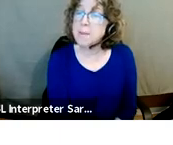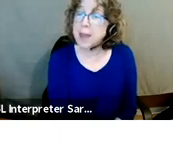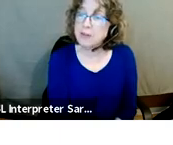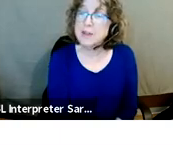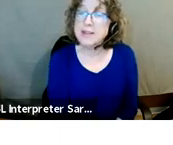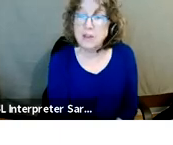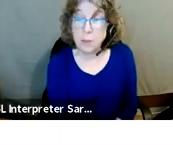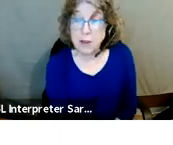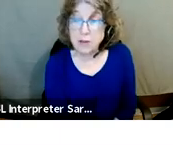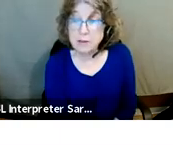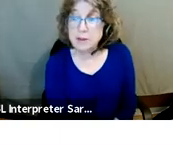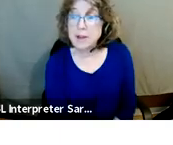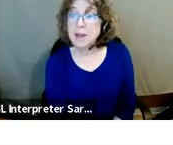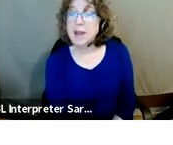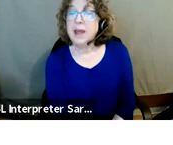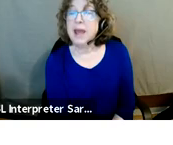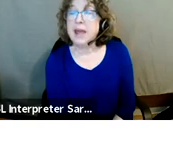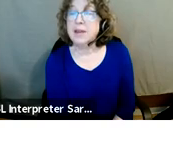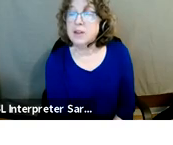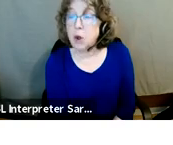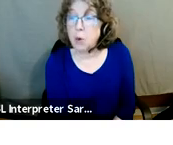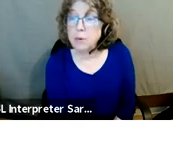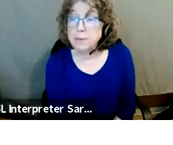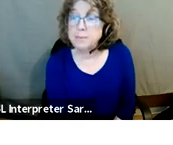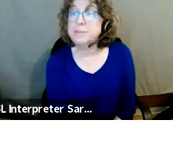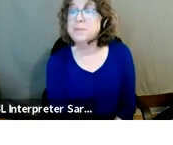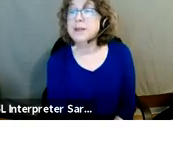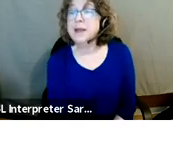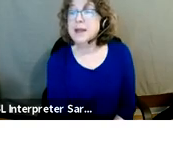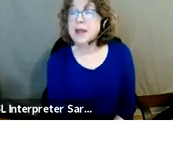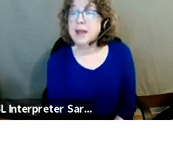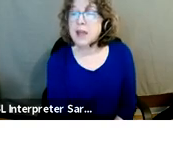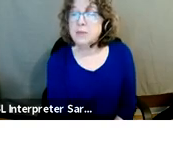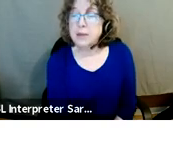expressions match the situation and the tone.